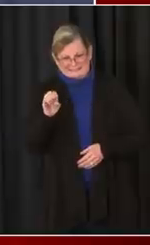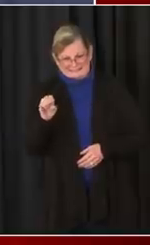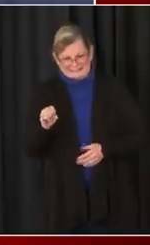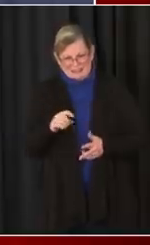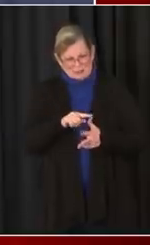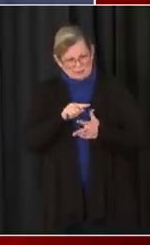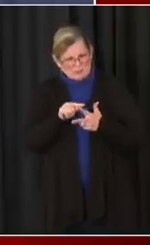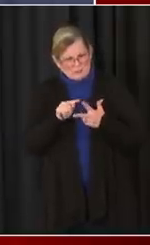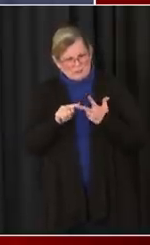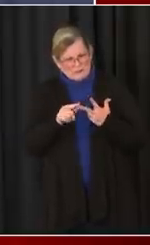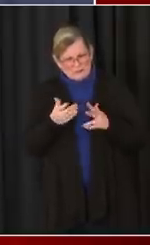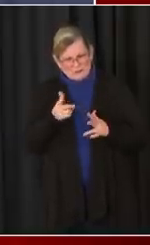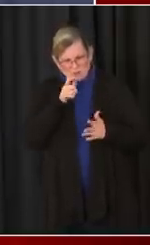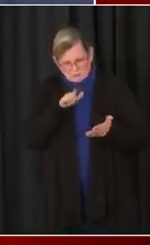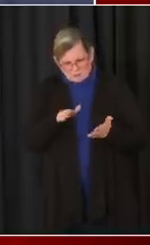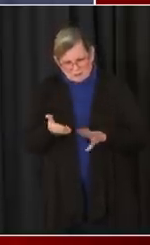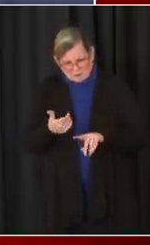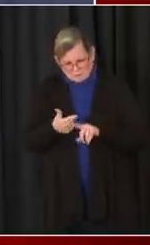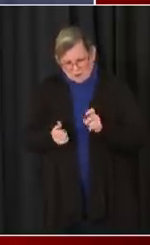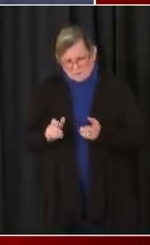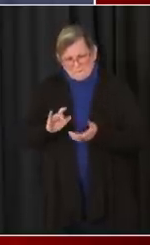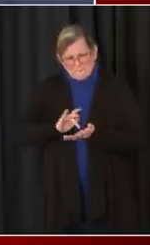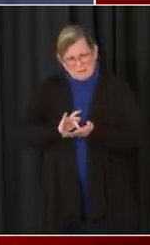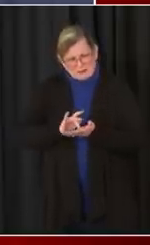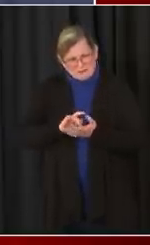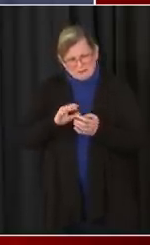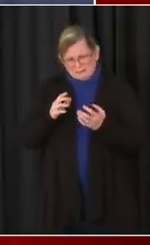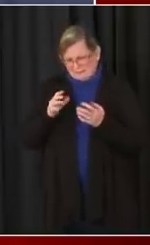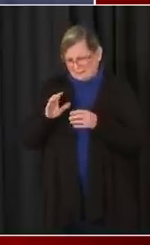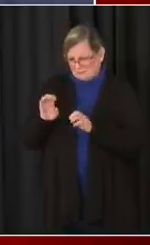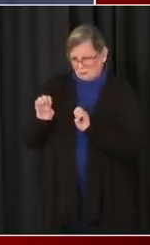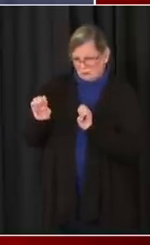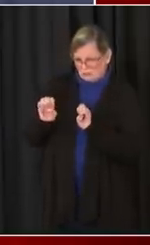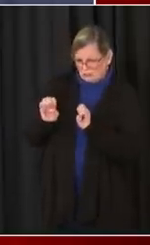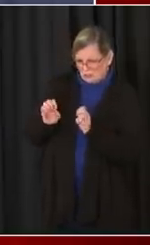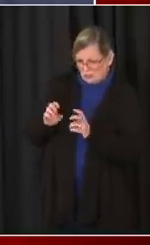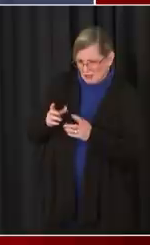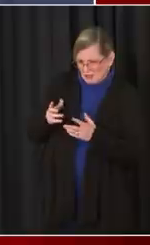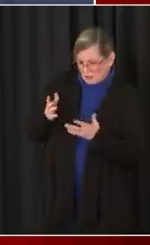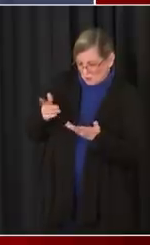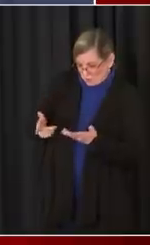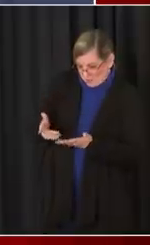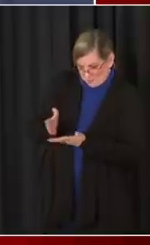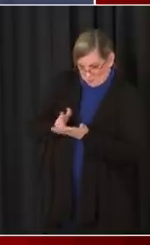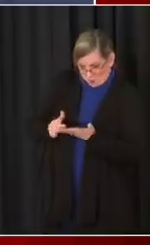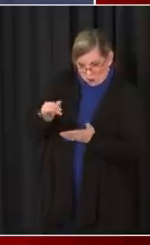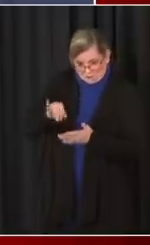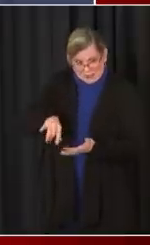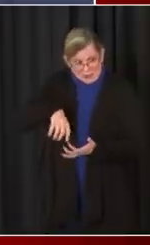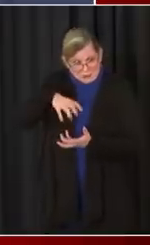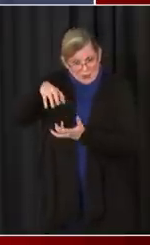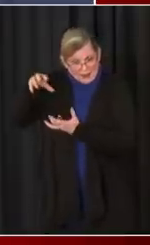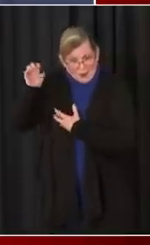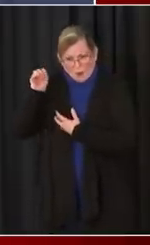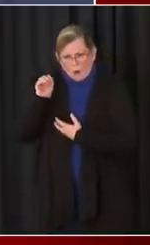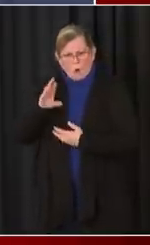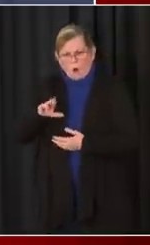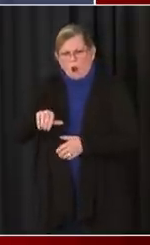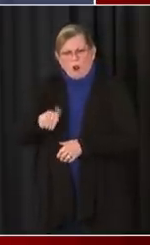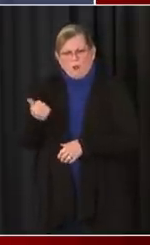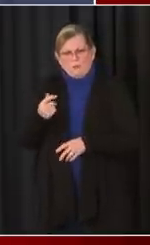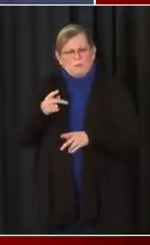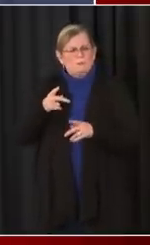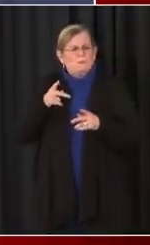from medical emergencies yesterday, have we determined whether they were part of the riots or other people who were on